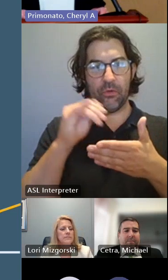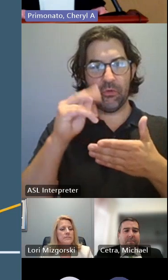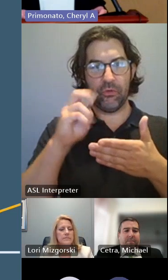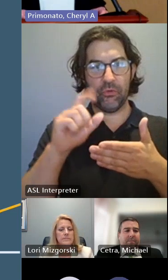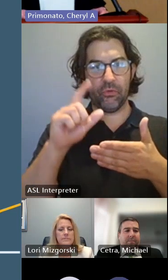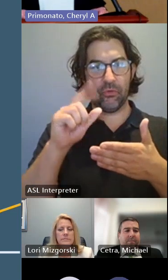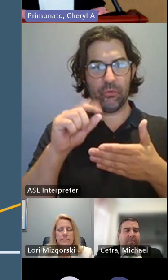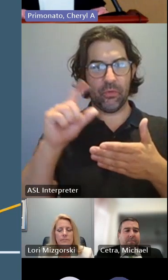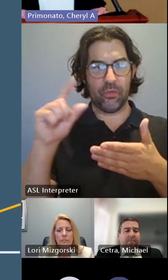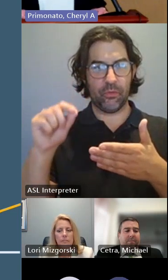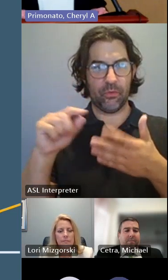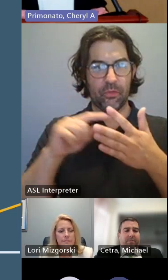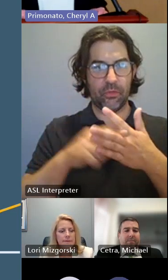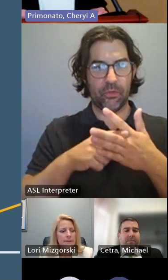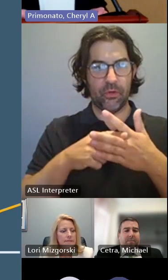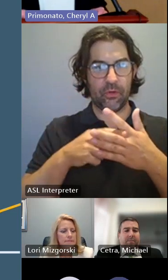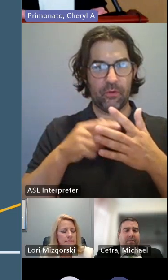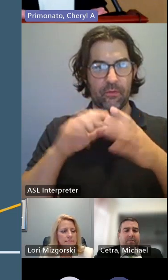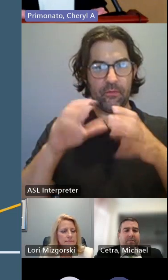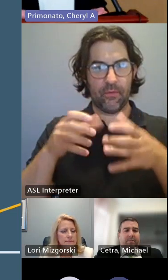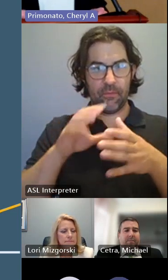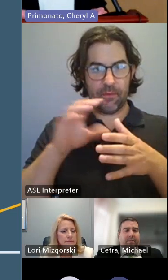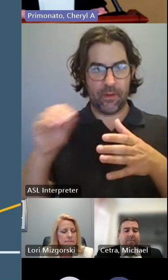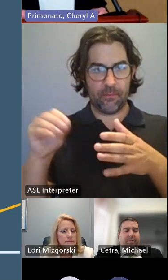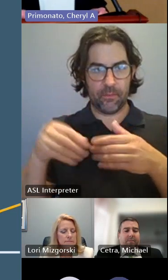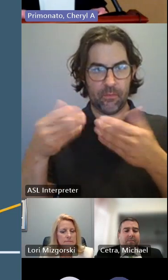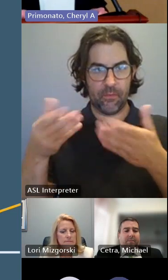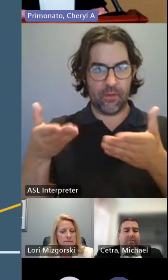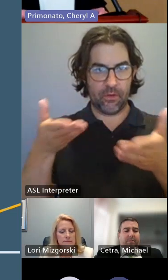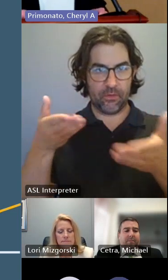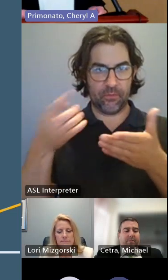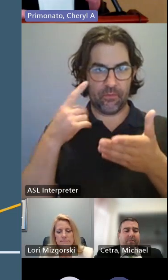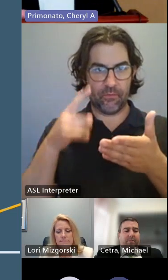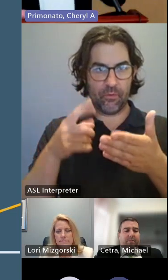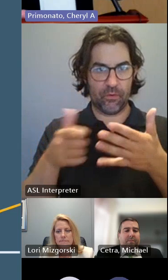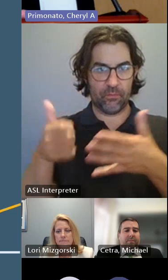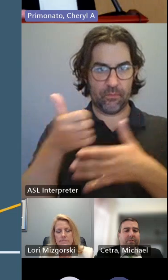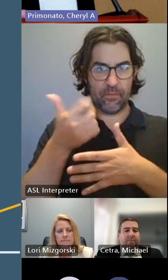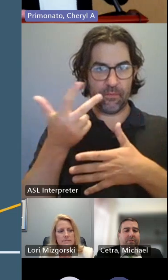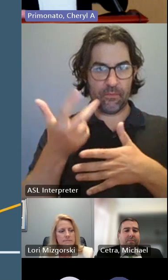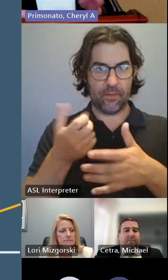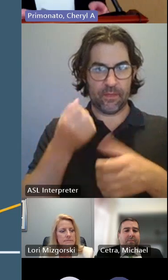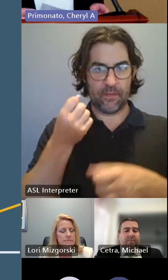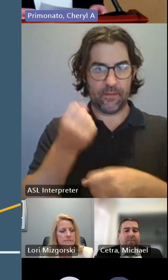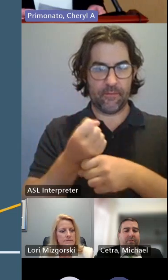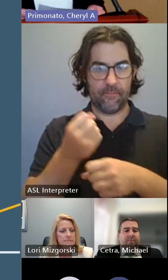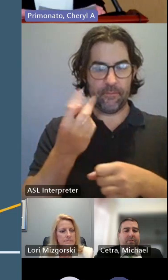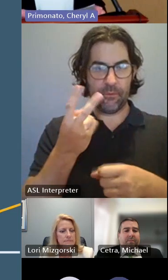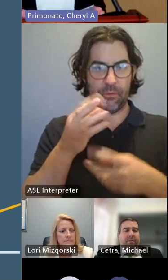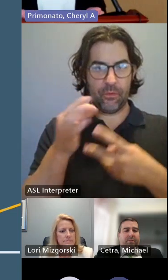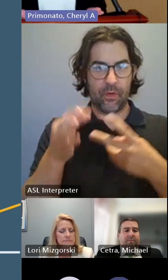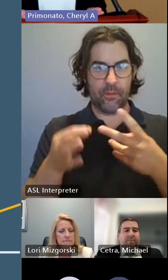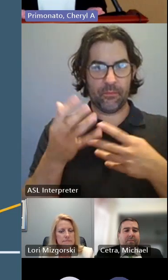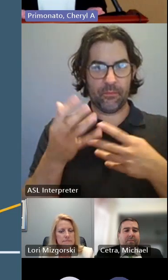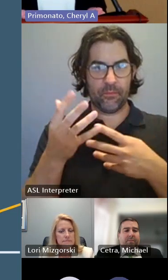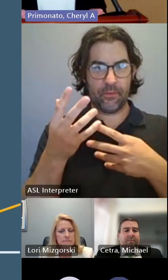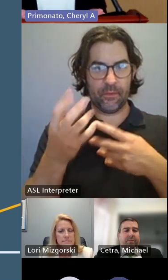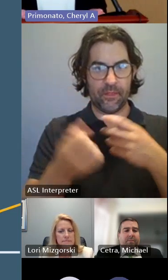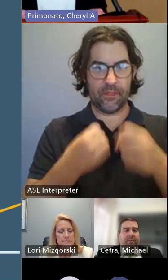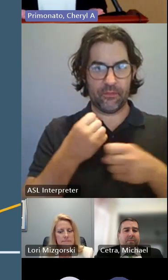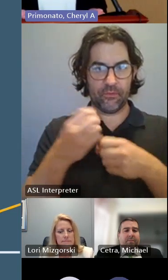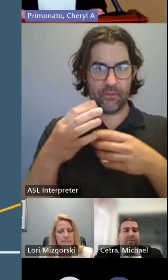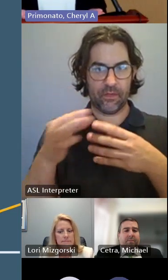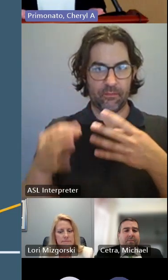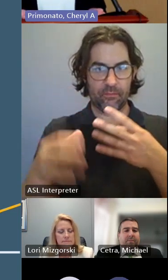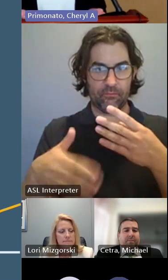into agreements with a pool of firms to provide these services for a primary term of 3 years, with 2 optional extension years to be exercised